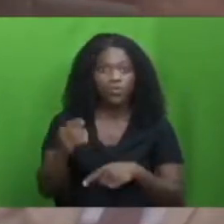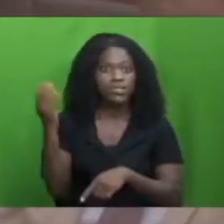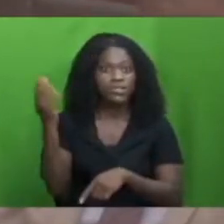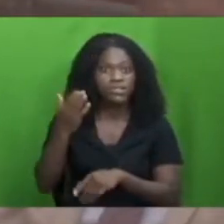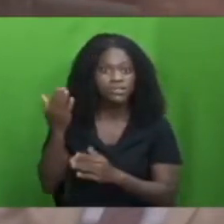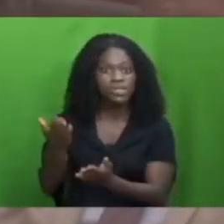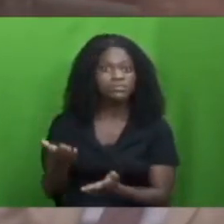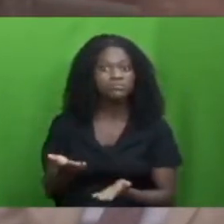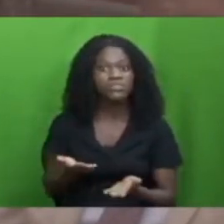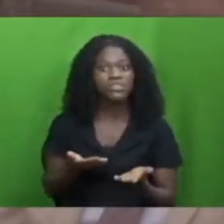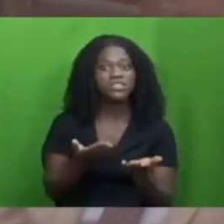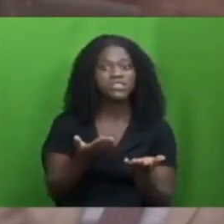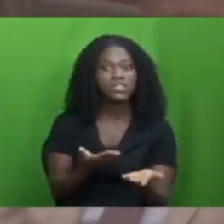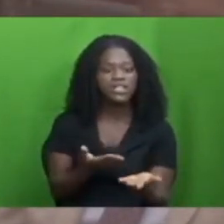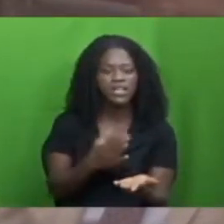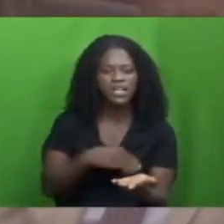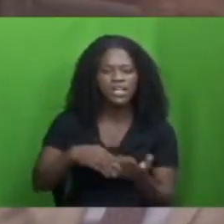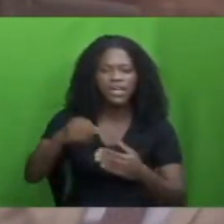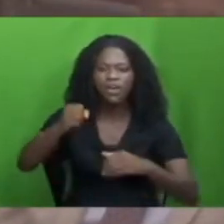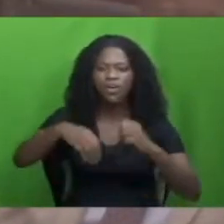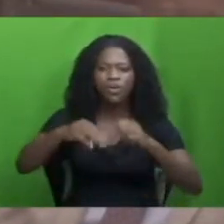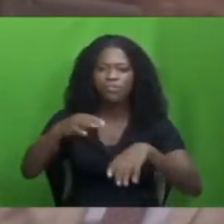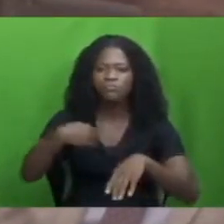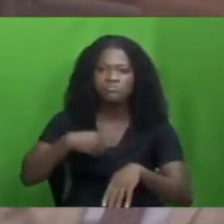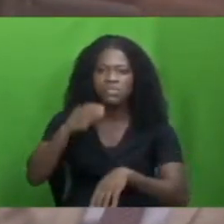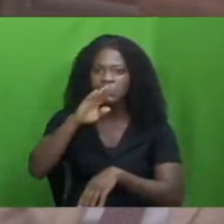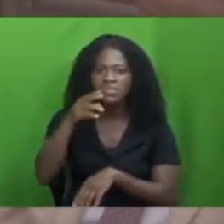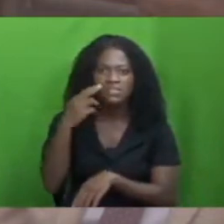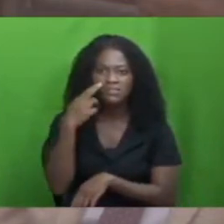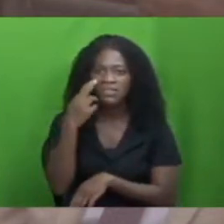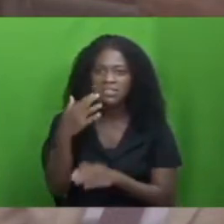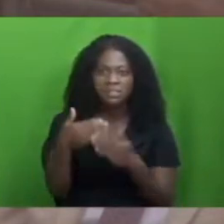laying it might not be necessary at all, because when statements are